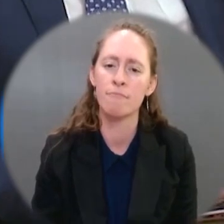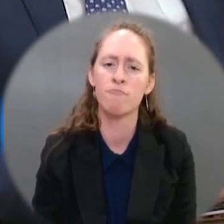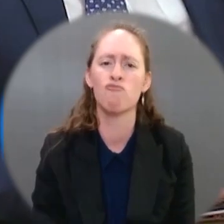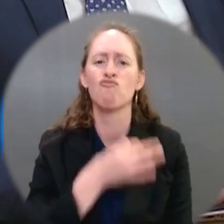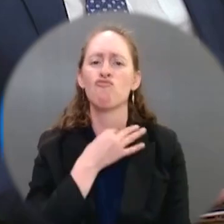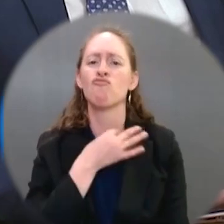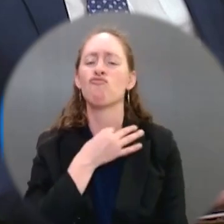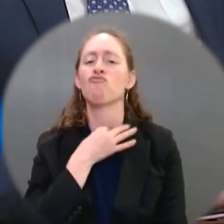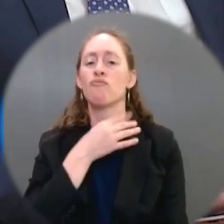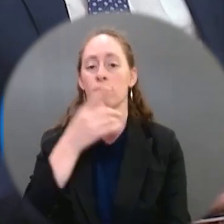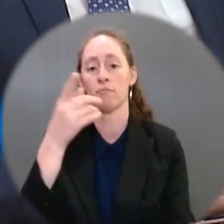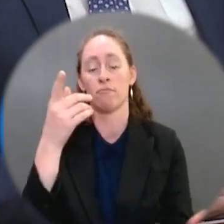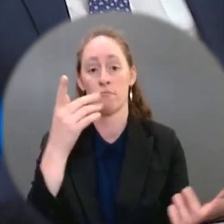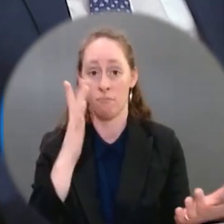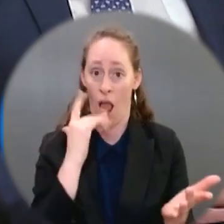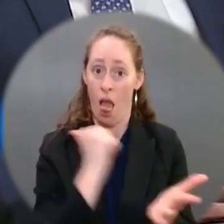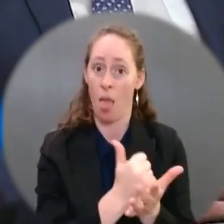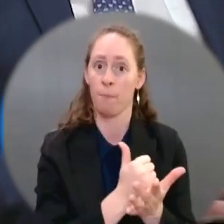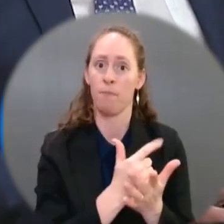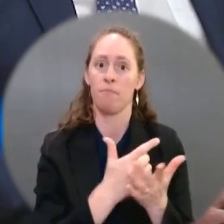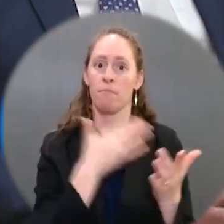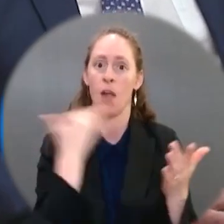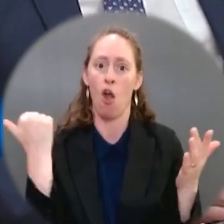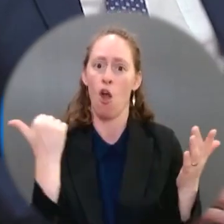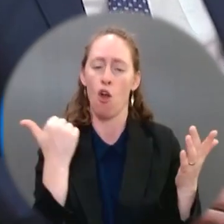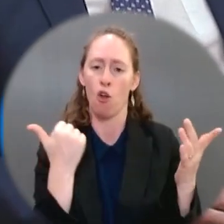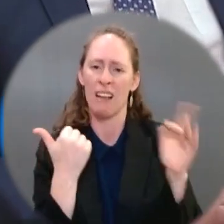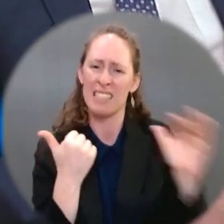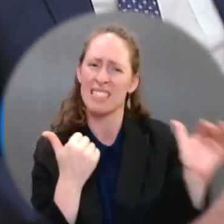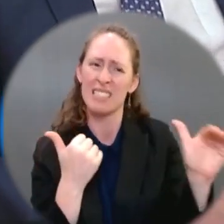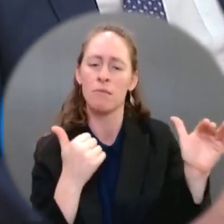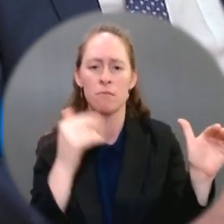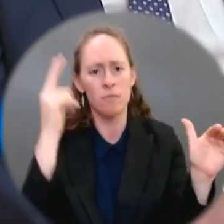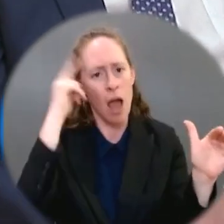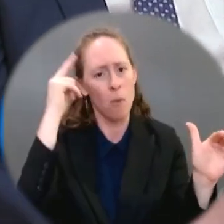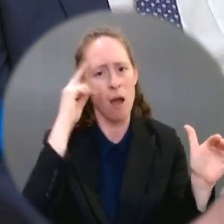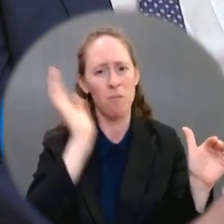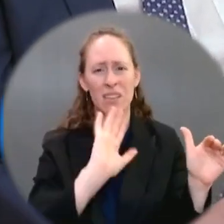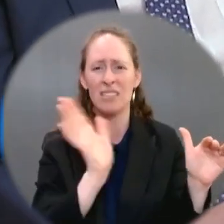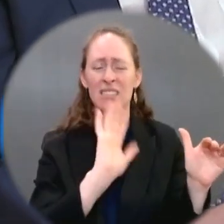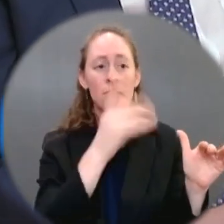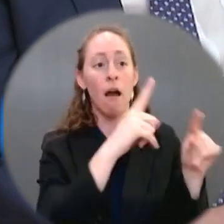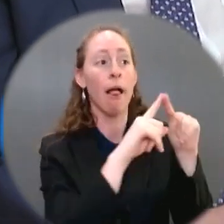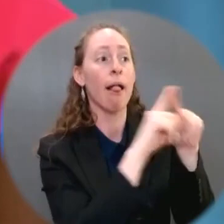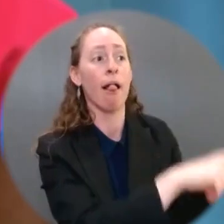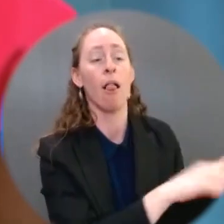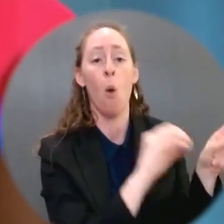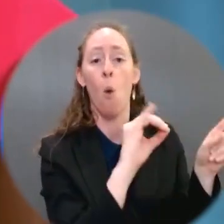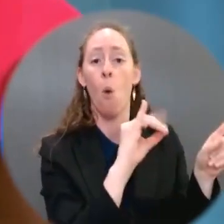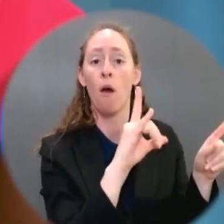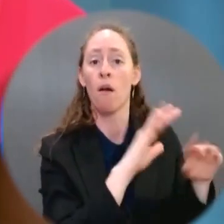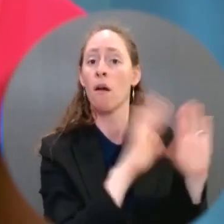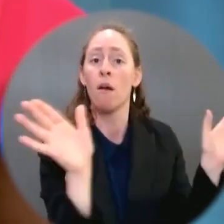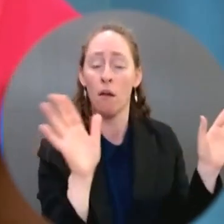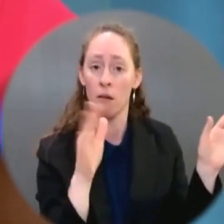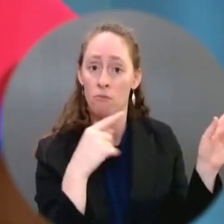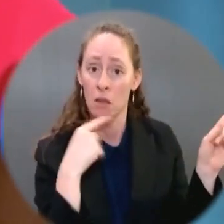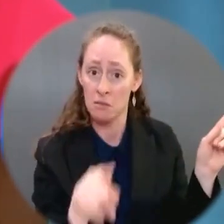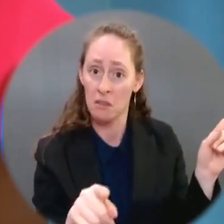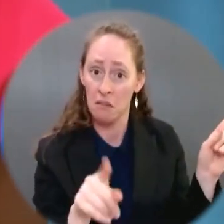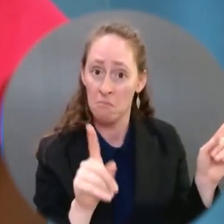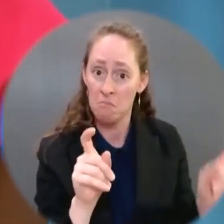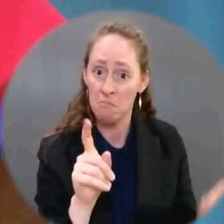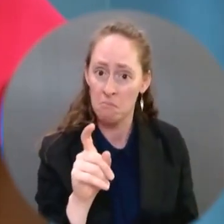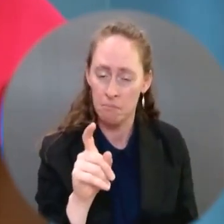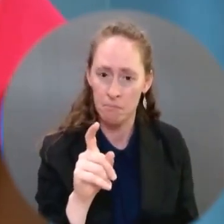actually doubled its Russian oil imports this quarter, which is, of course, helping Russia's cash flow. So I don't have anything to read out